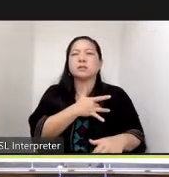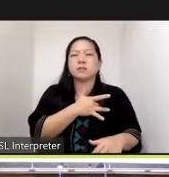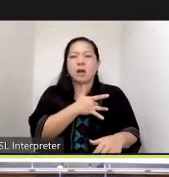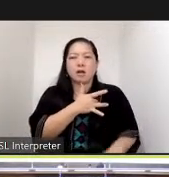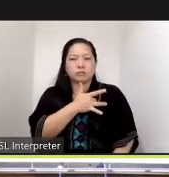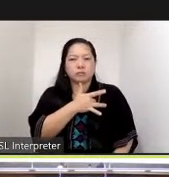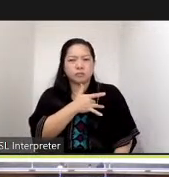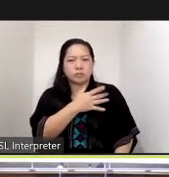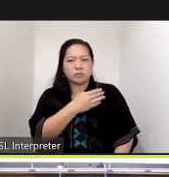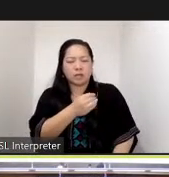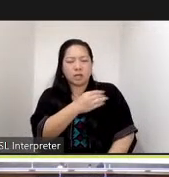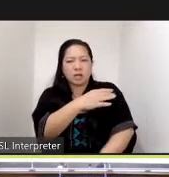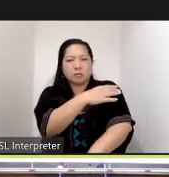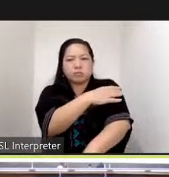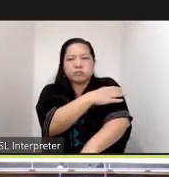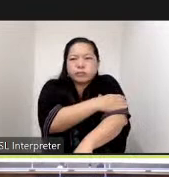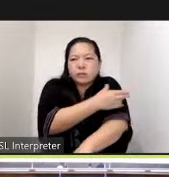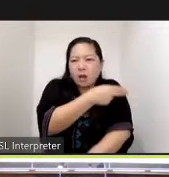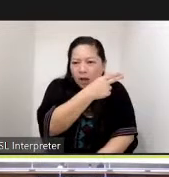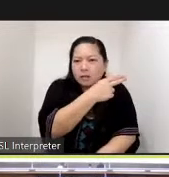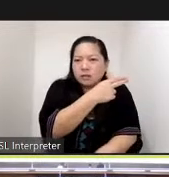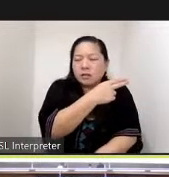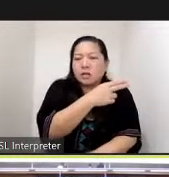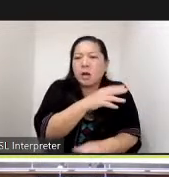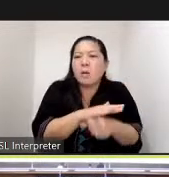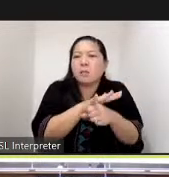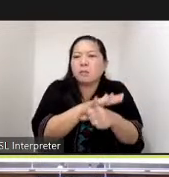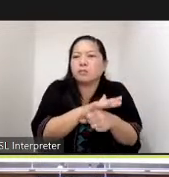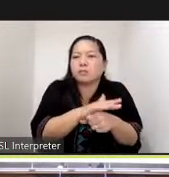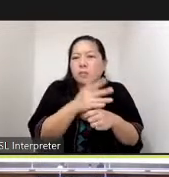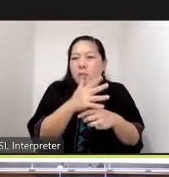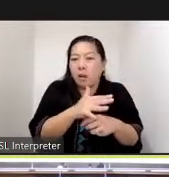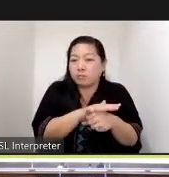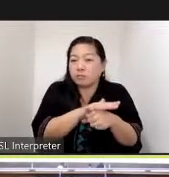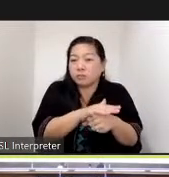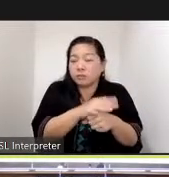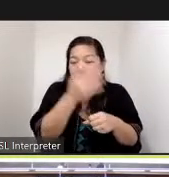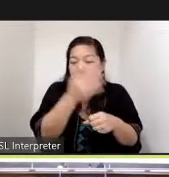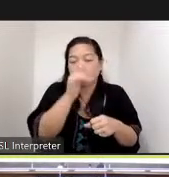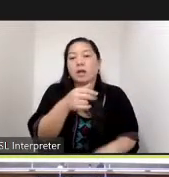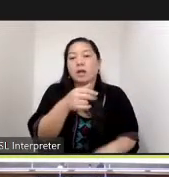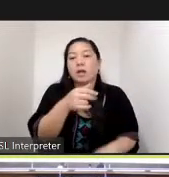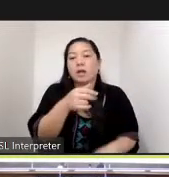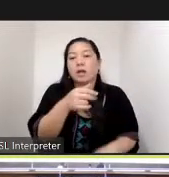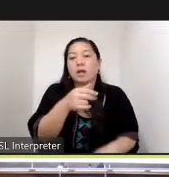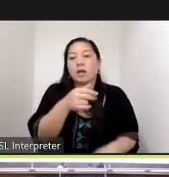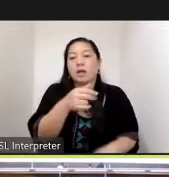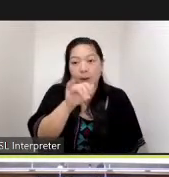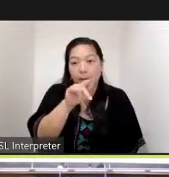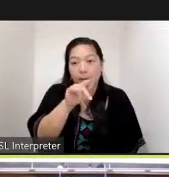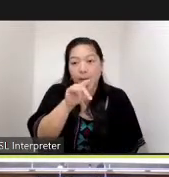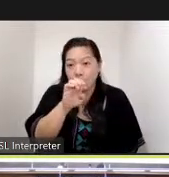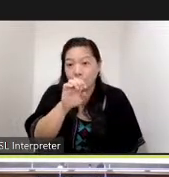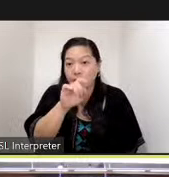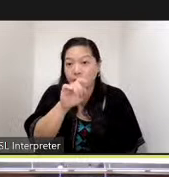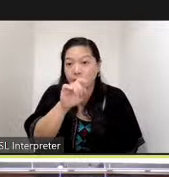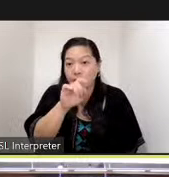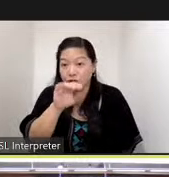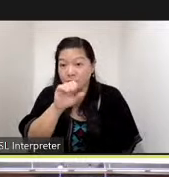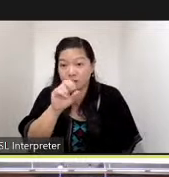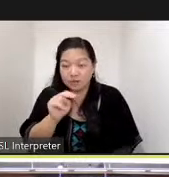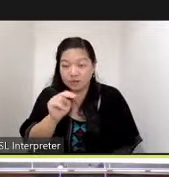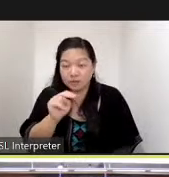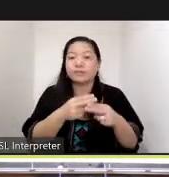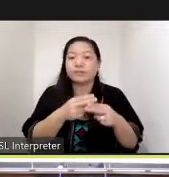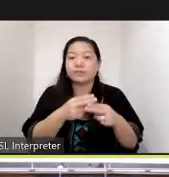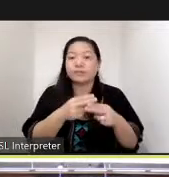chronic conditions are mostly among the elderly. And again, I've repeated this. I know you guys are sick of hearing it. Diabetes, hypertension are the main ones, followed